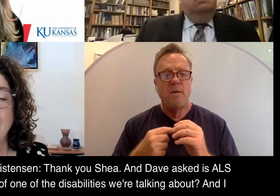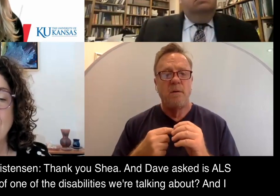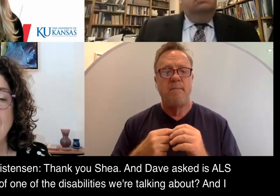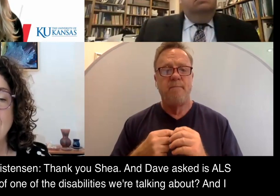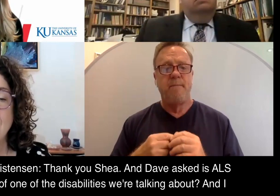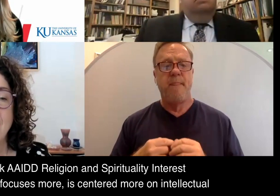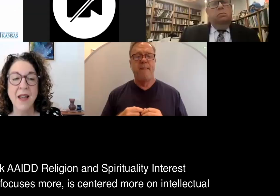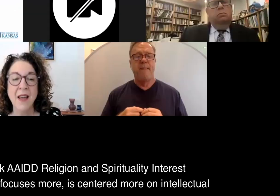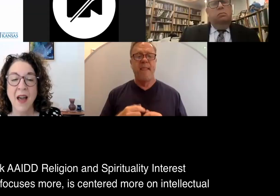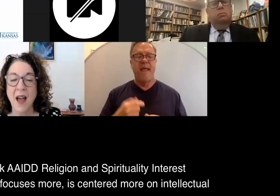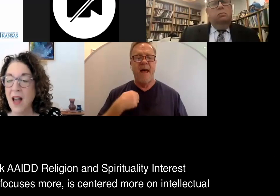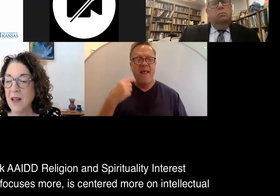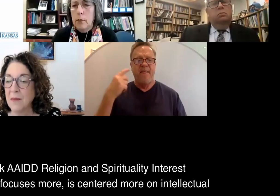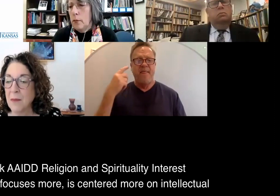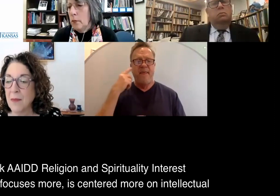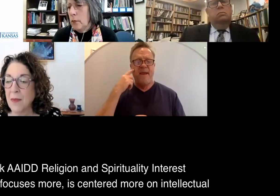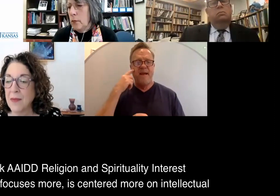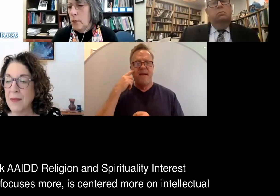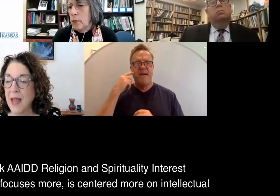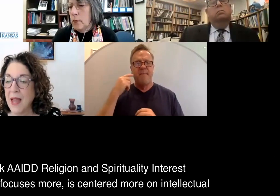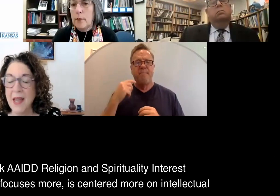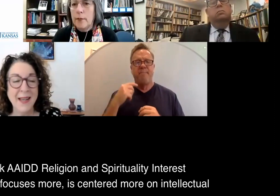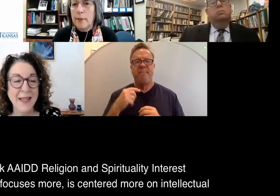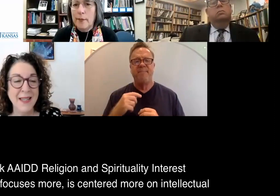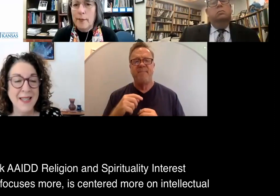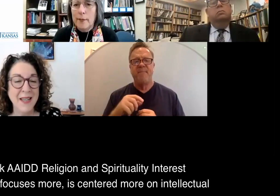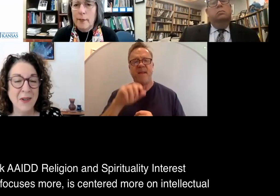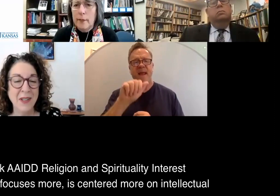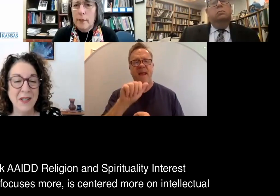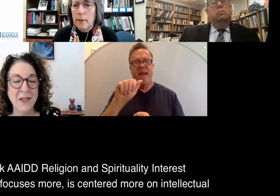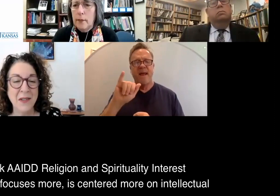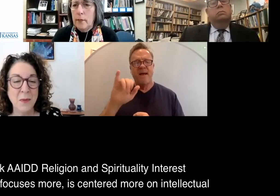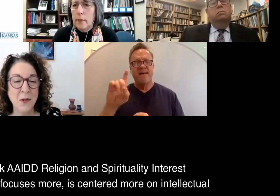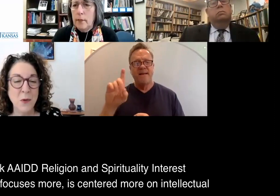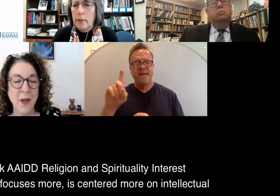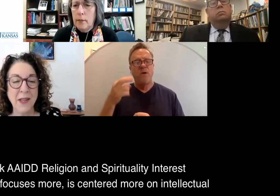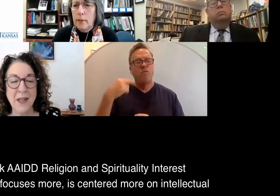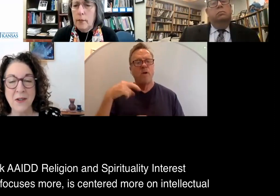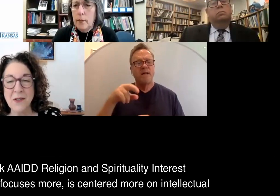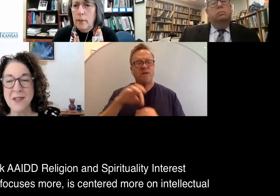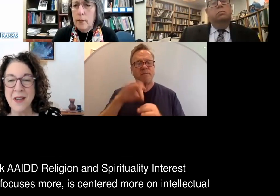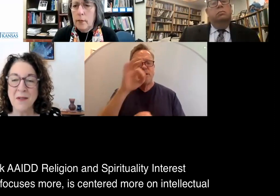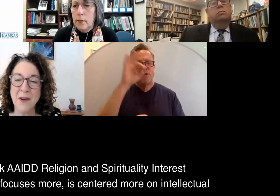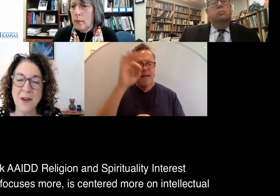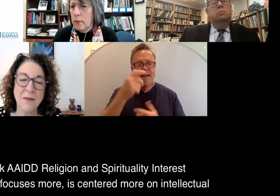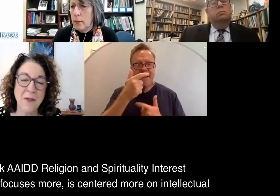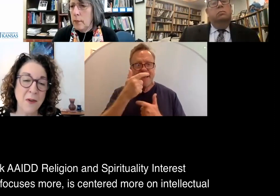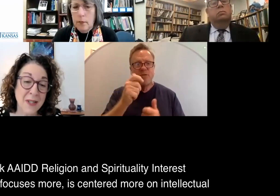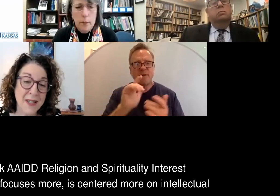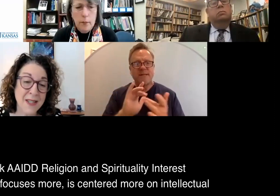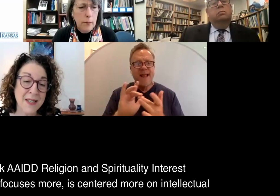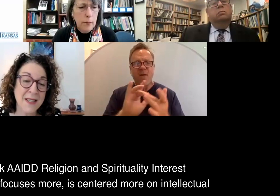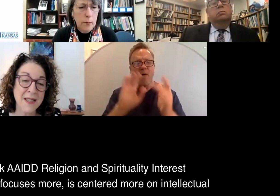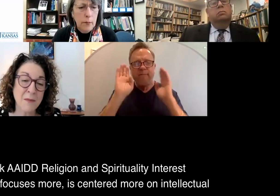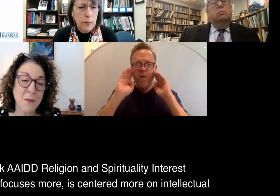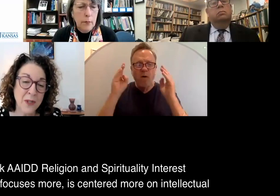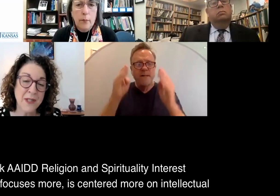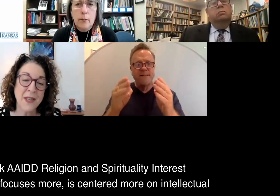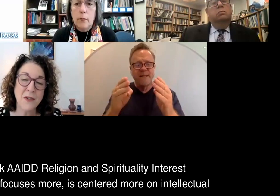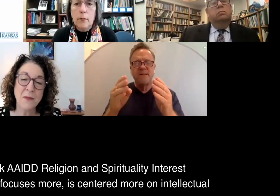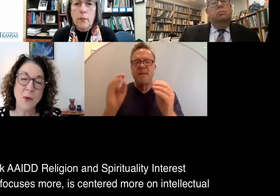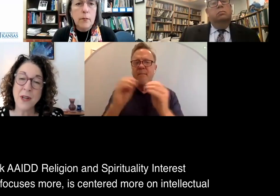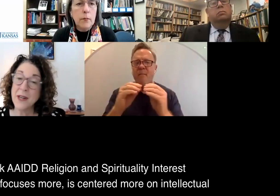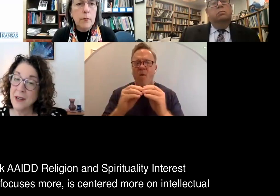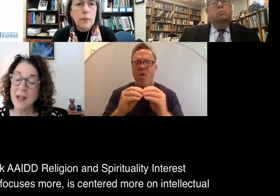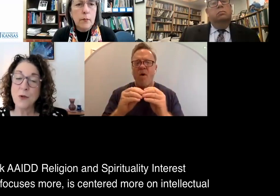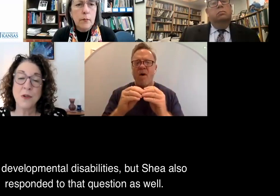And I think AAIDD, Religion and Spirituality Interest Network, focuses more,